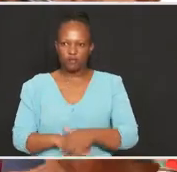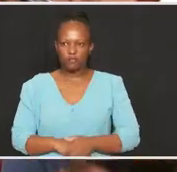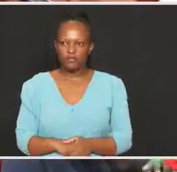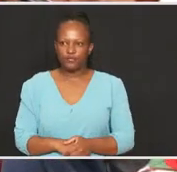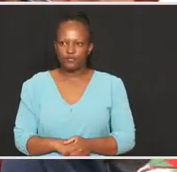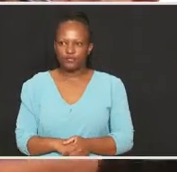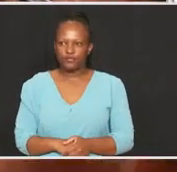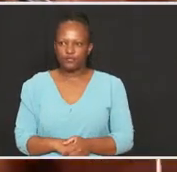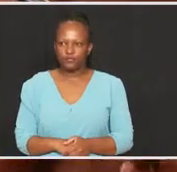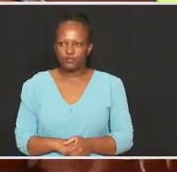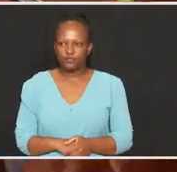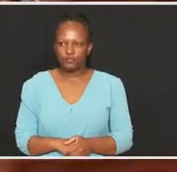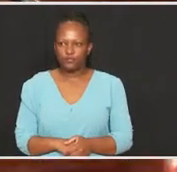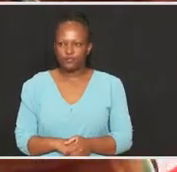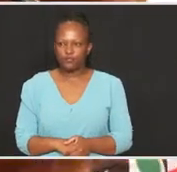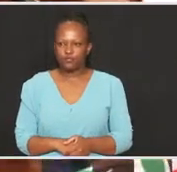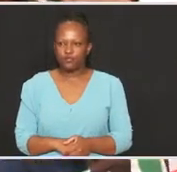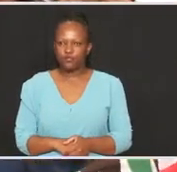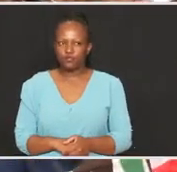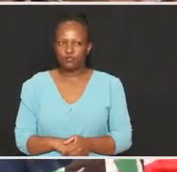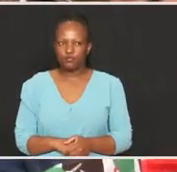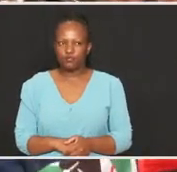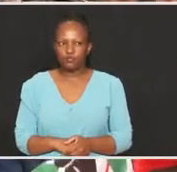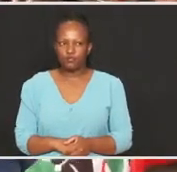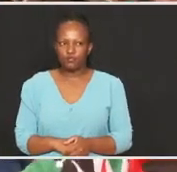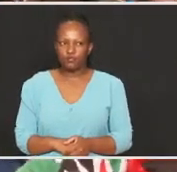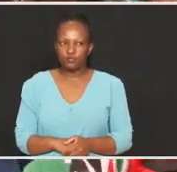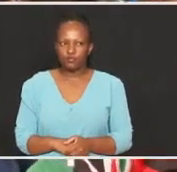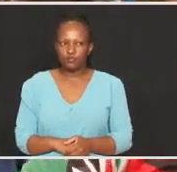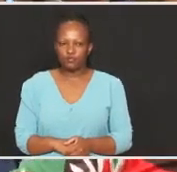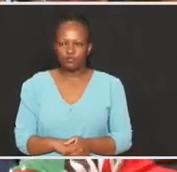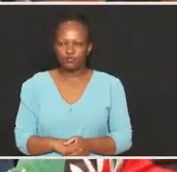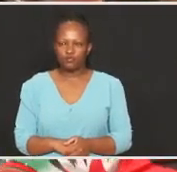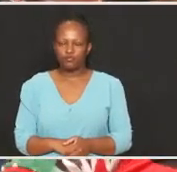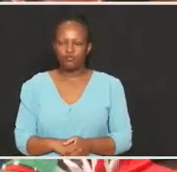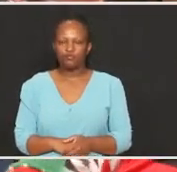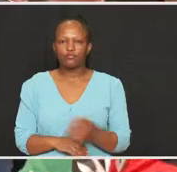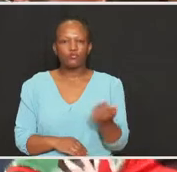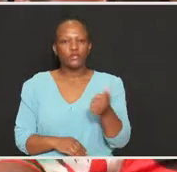much totally reject next